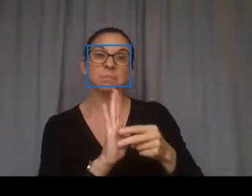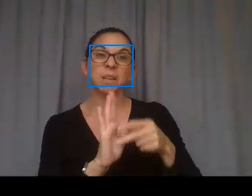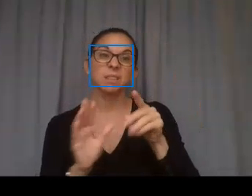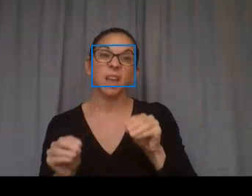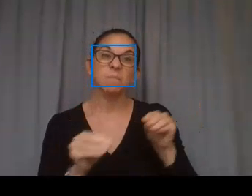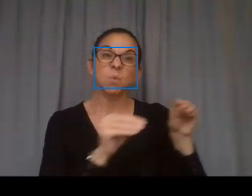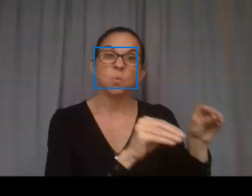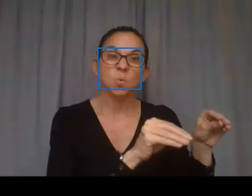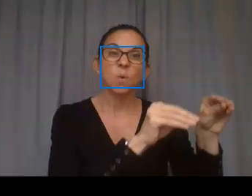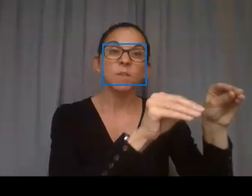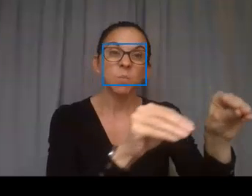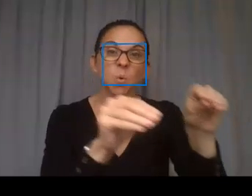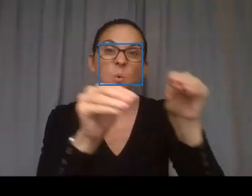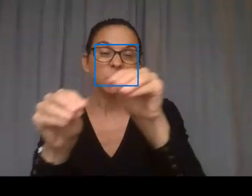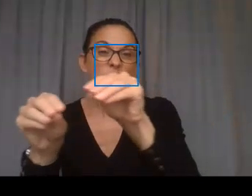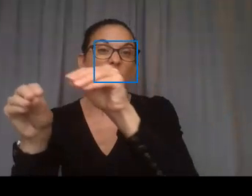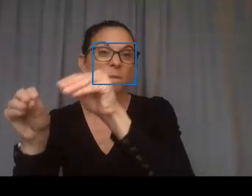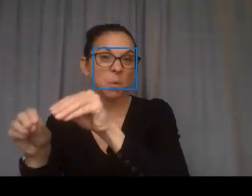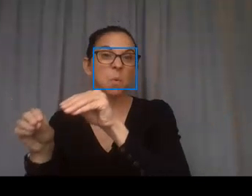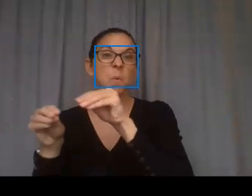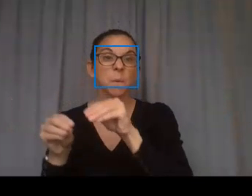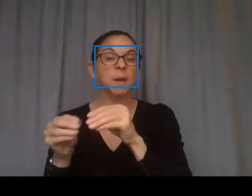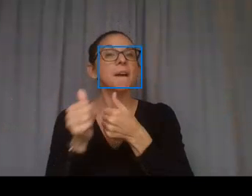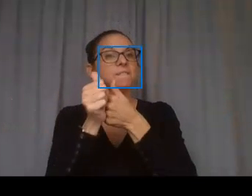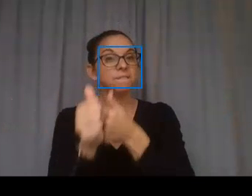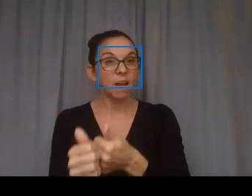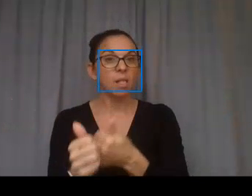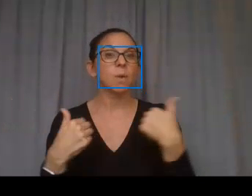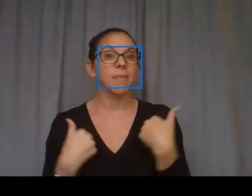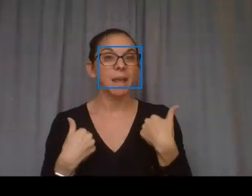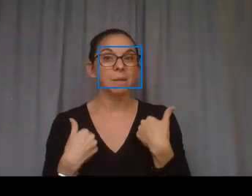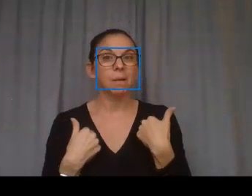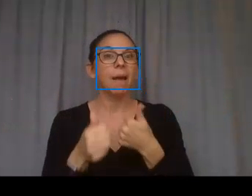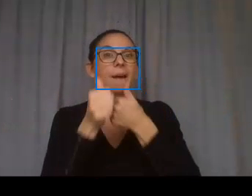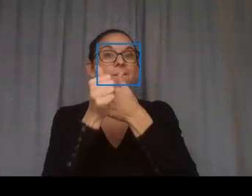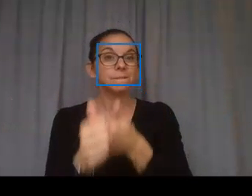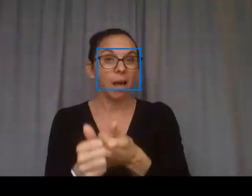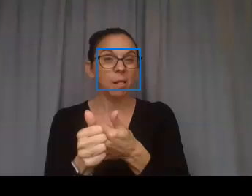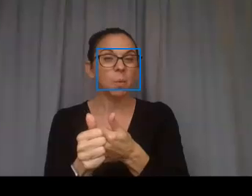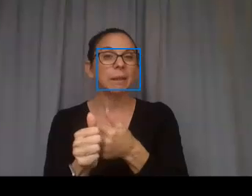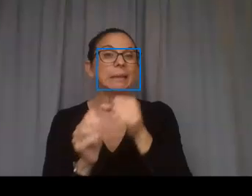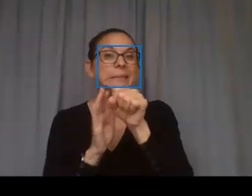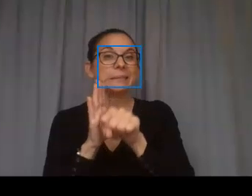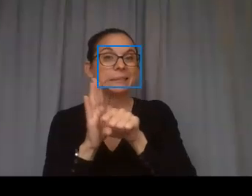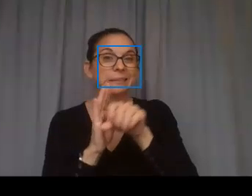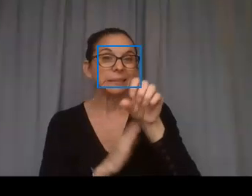These clans of early man will migrate with herds of animals according to season.